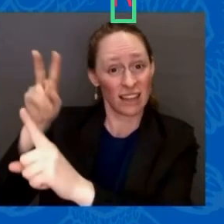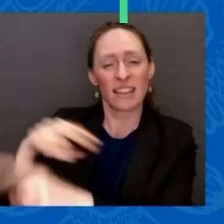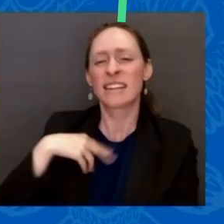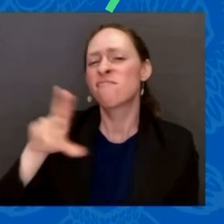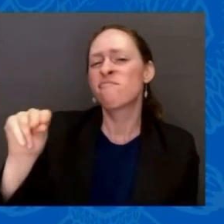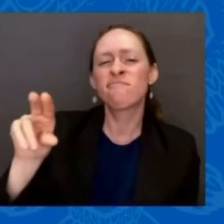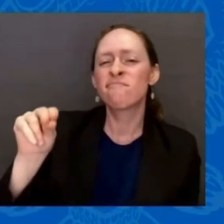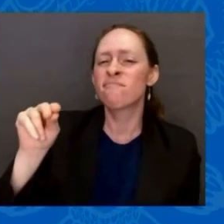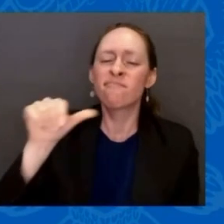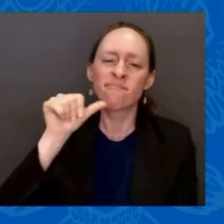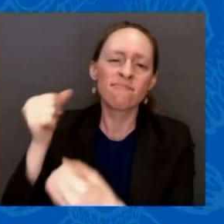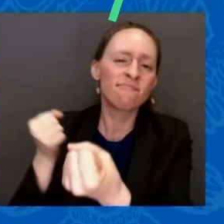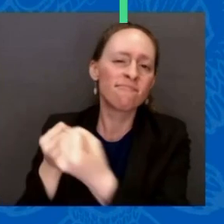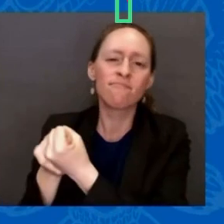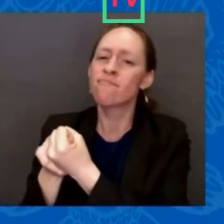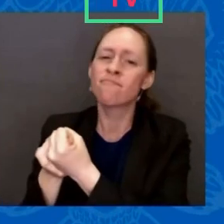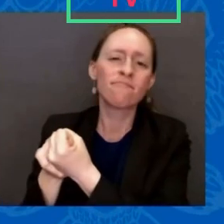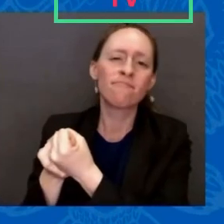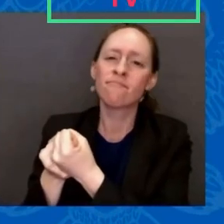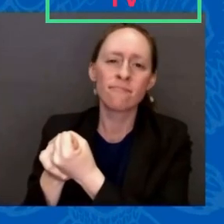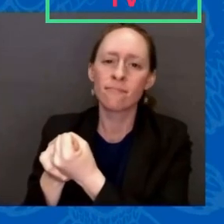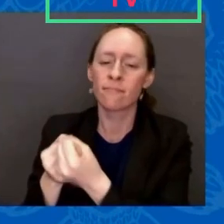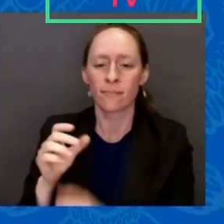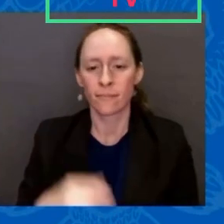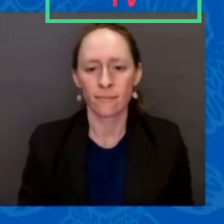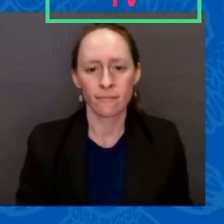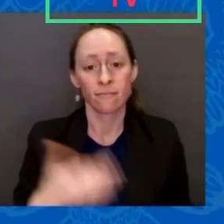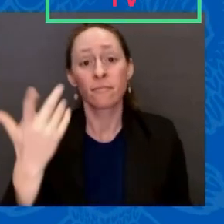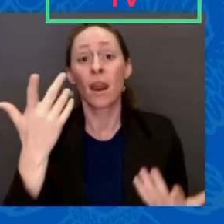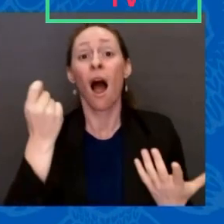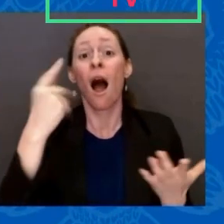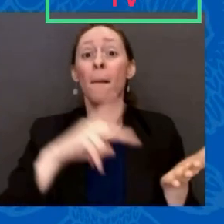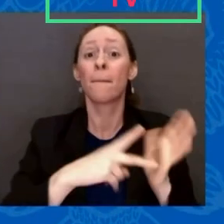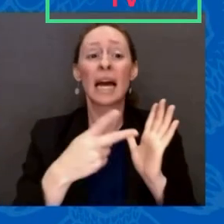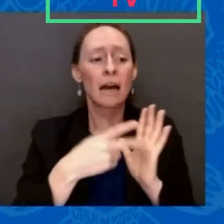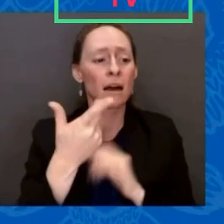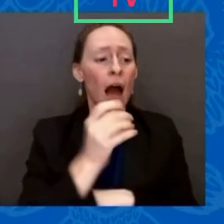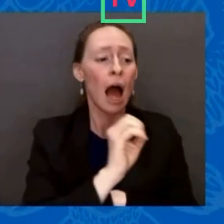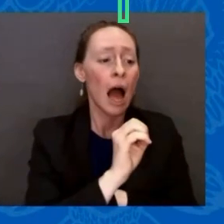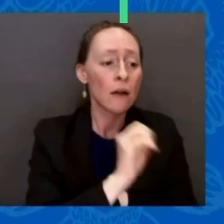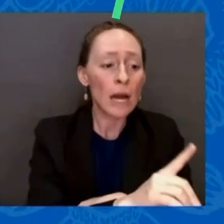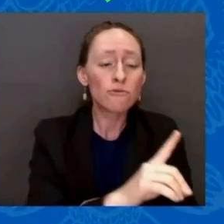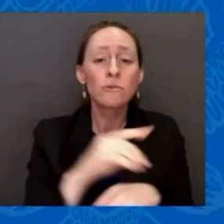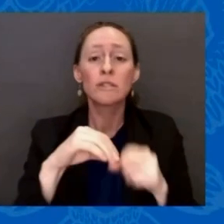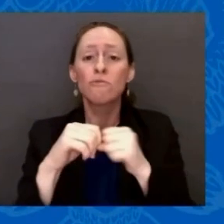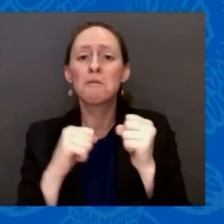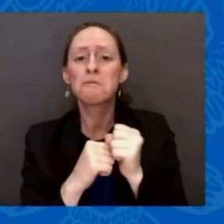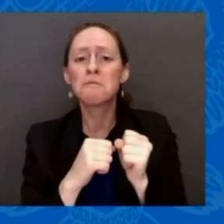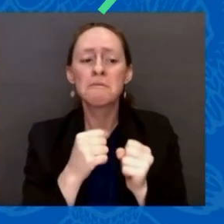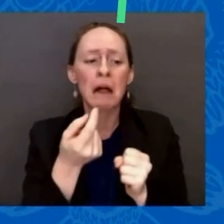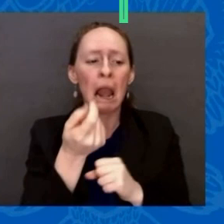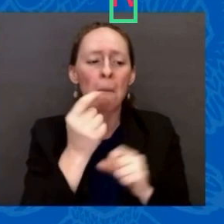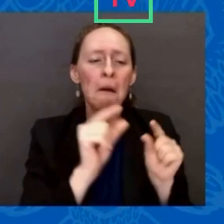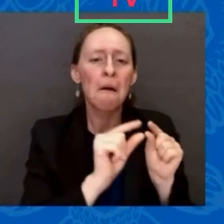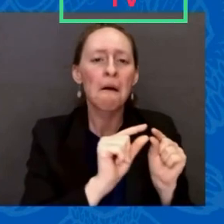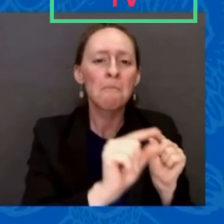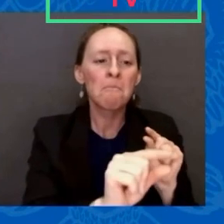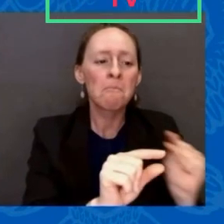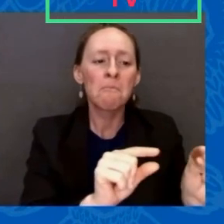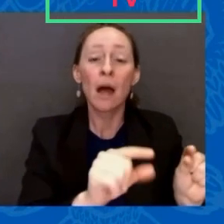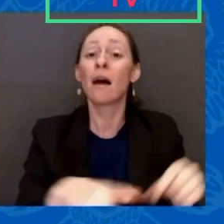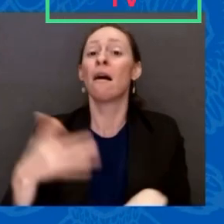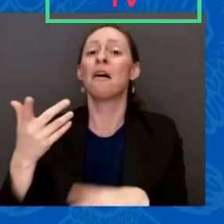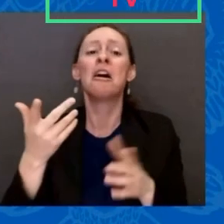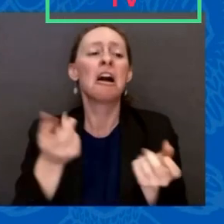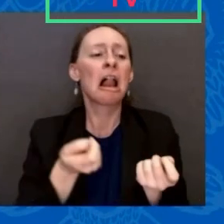That we should let good jobs get shipped overseas. And we actually have a tax policy that encourages them to go